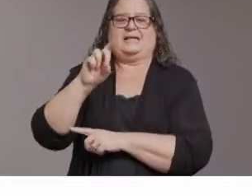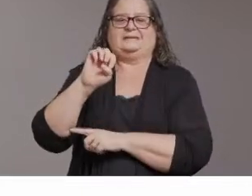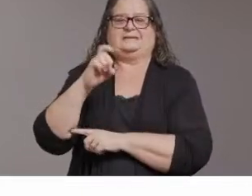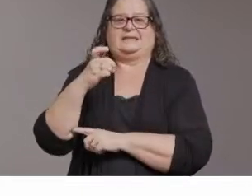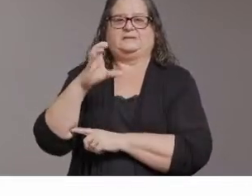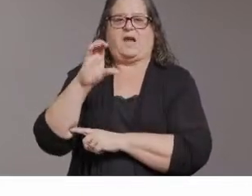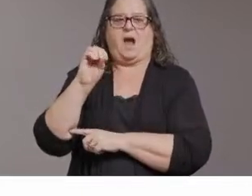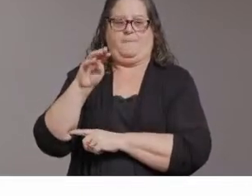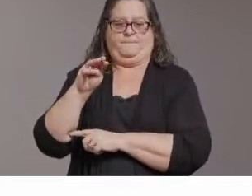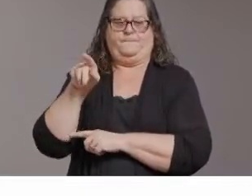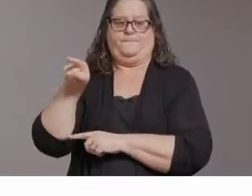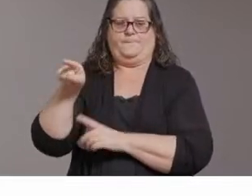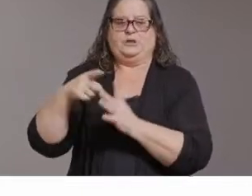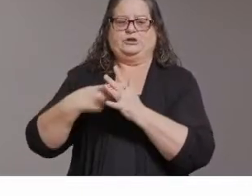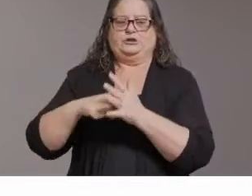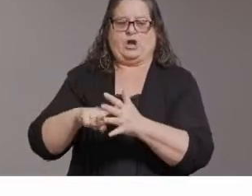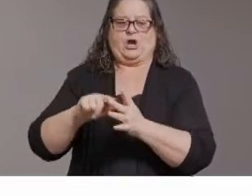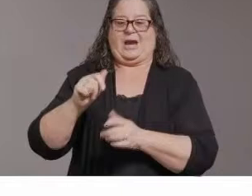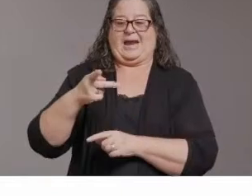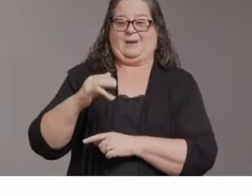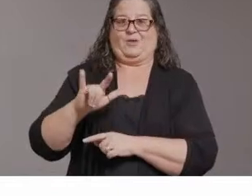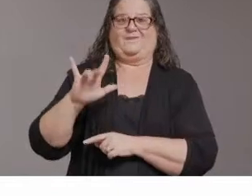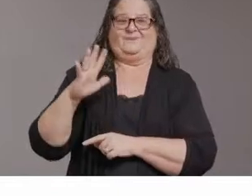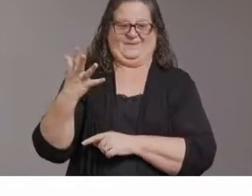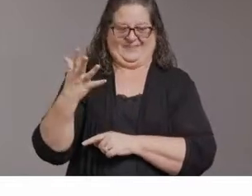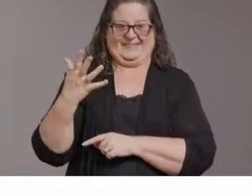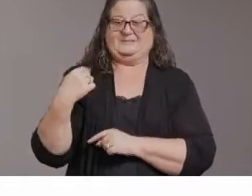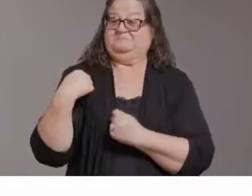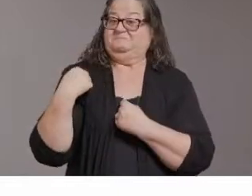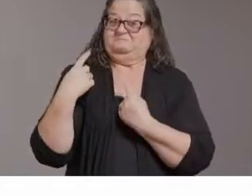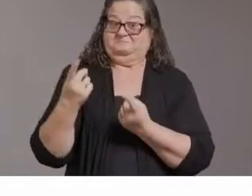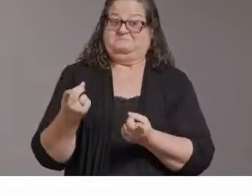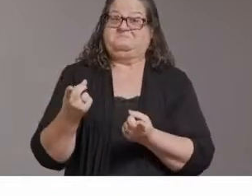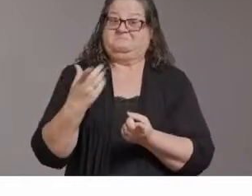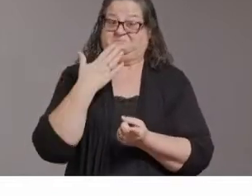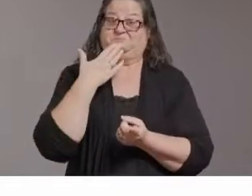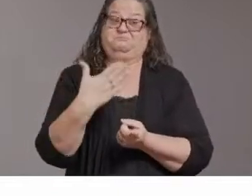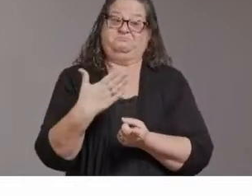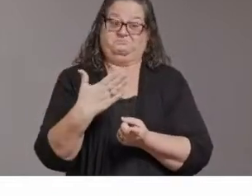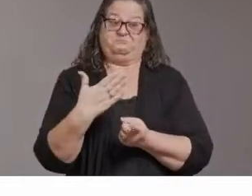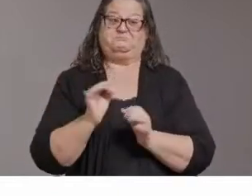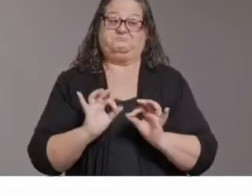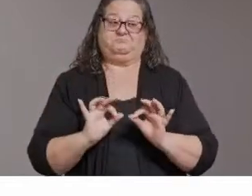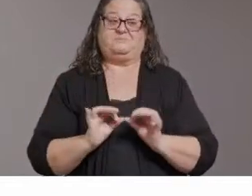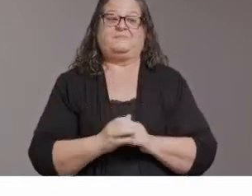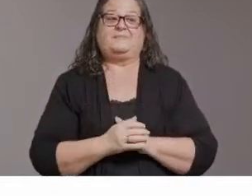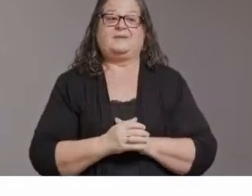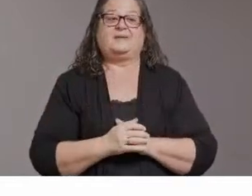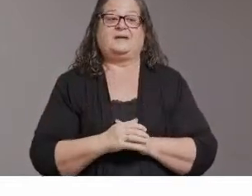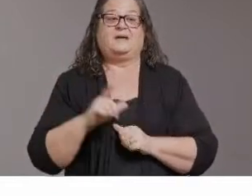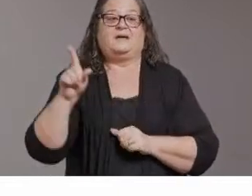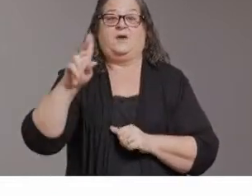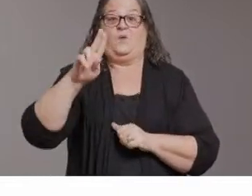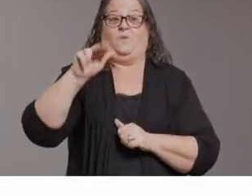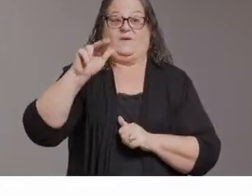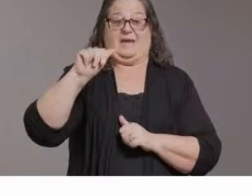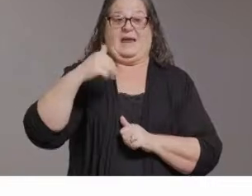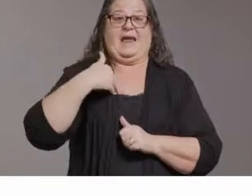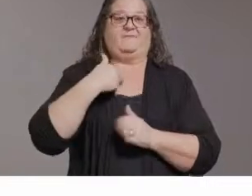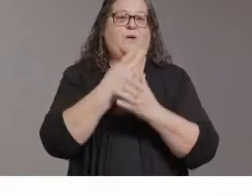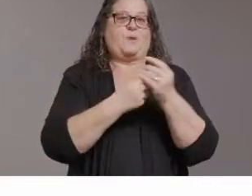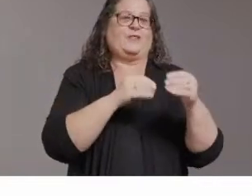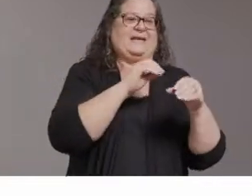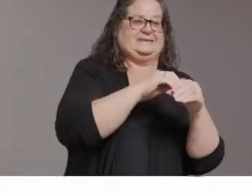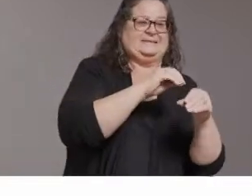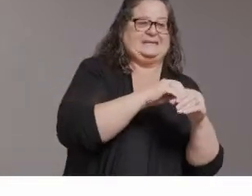in operation since then. And the University of Arizona does have both an indoor and a drive-through site.